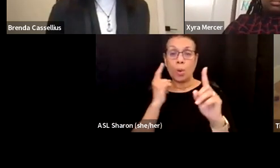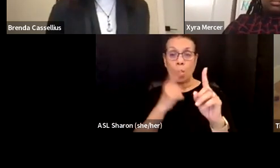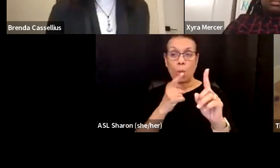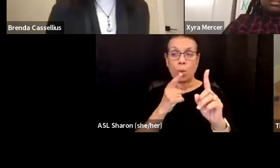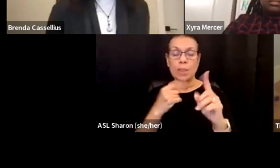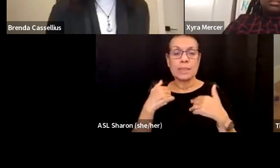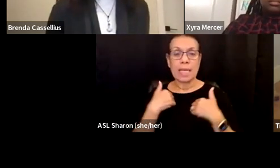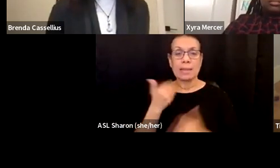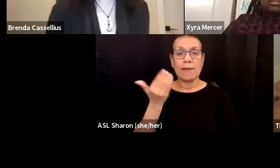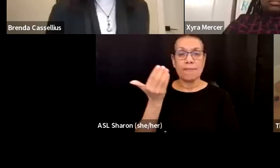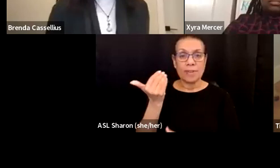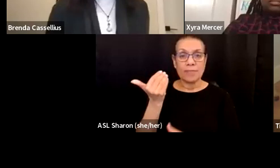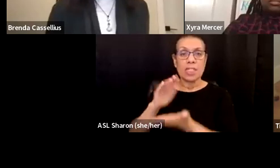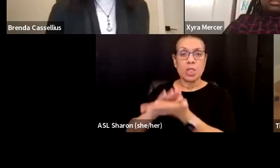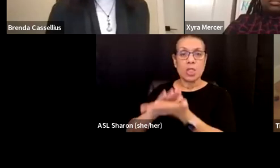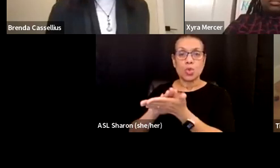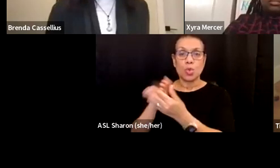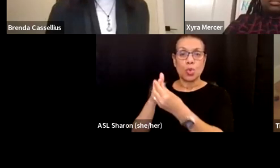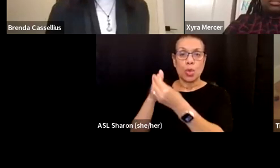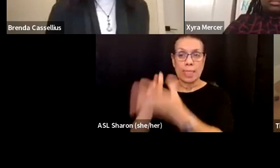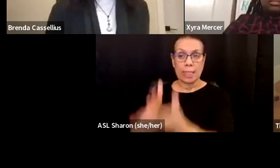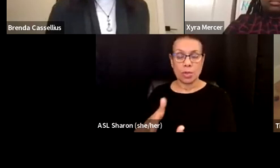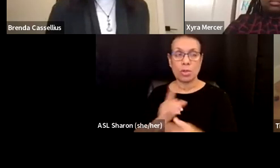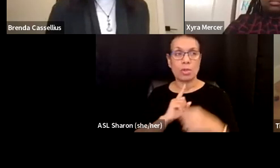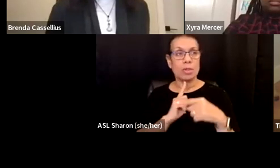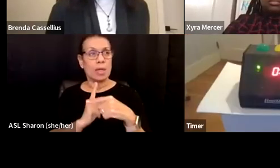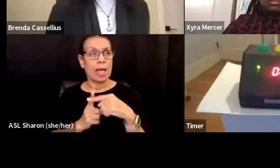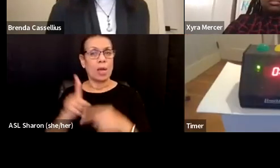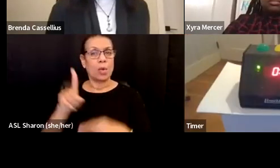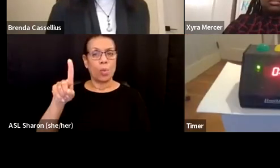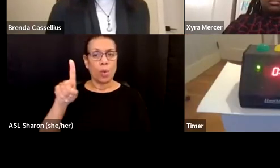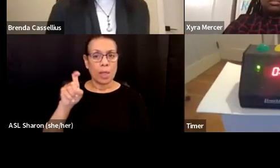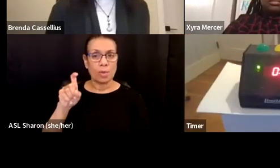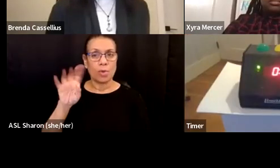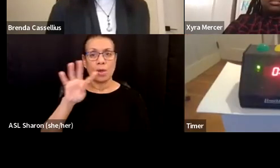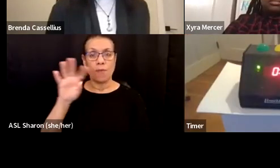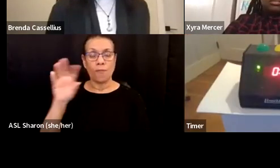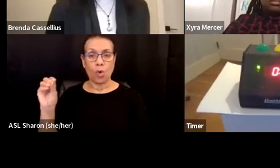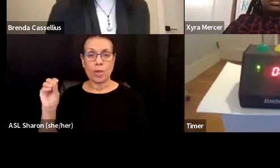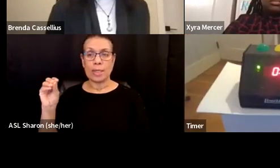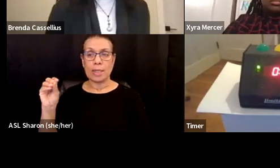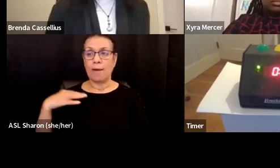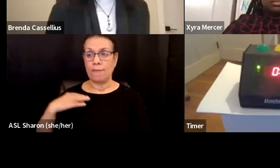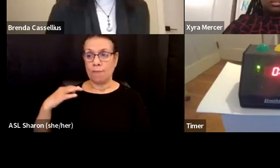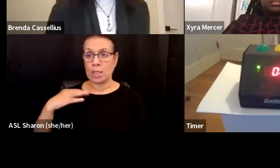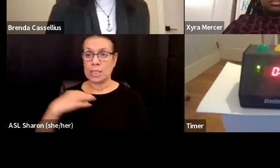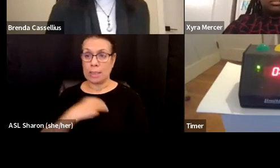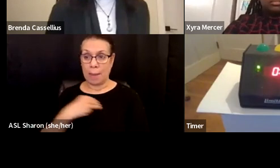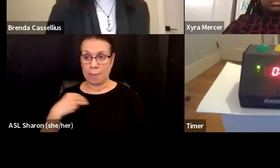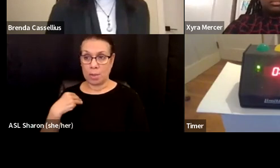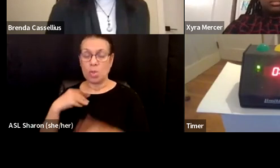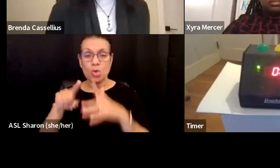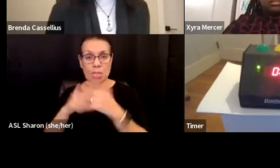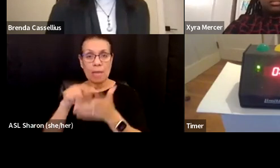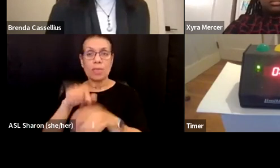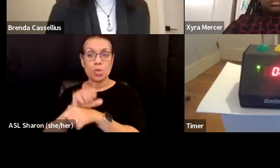taking the 15 school leaders and 140 uh pilot advisory team members who volunteered to do uh this initial work